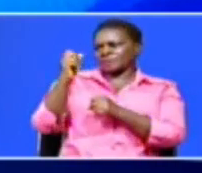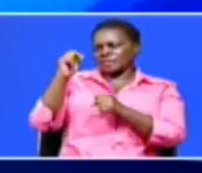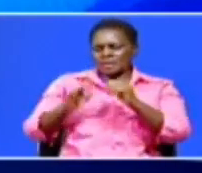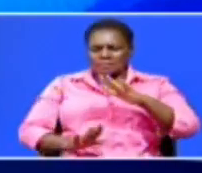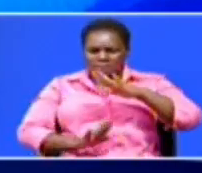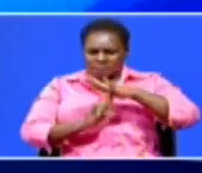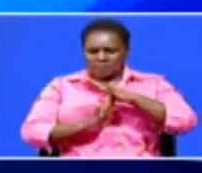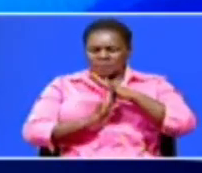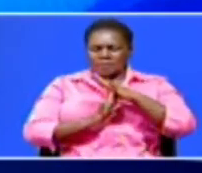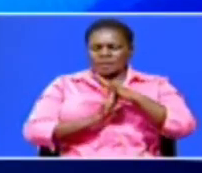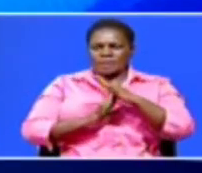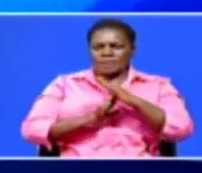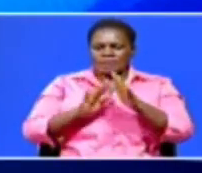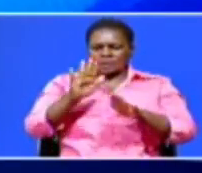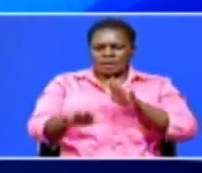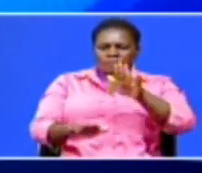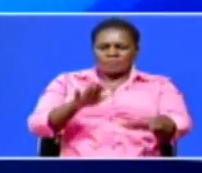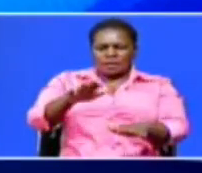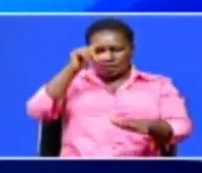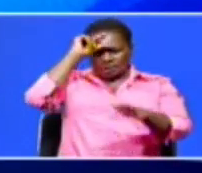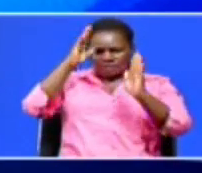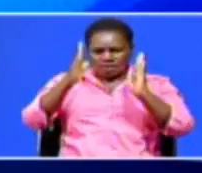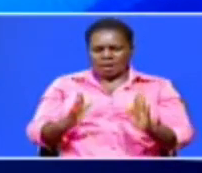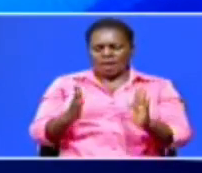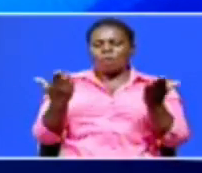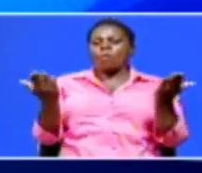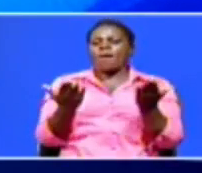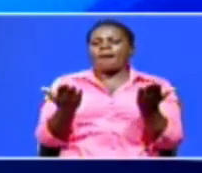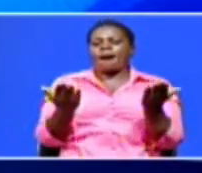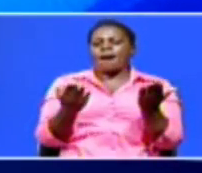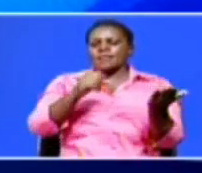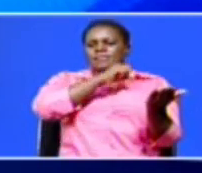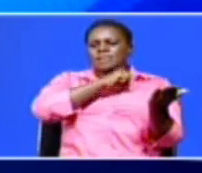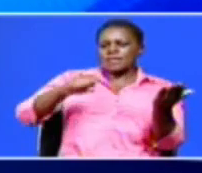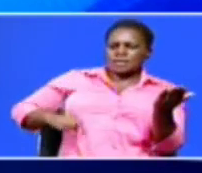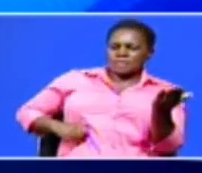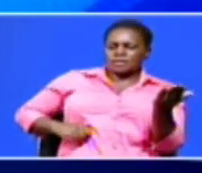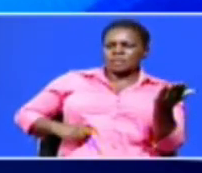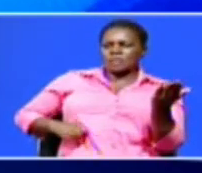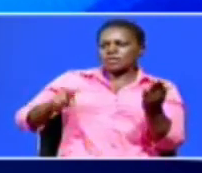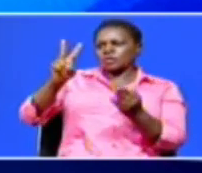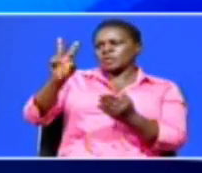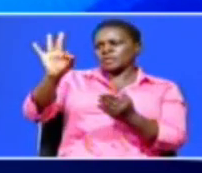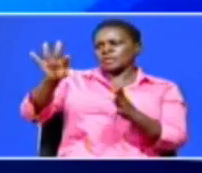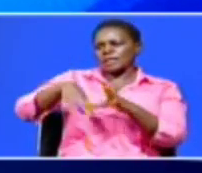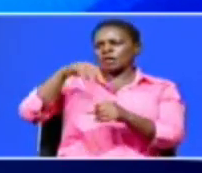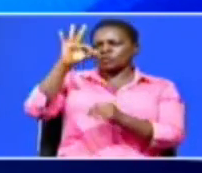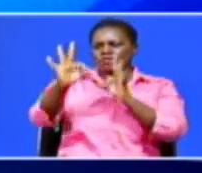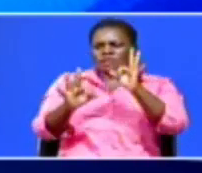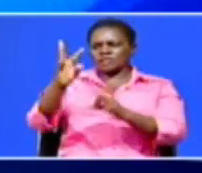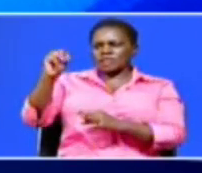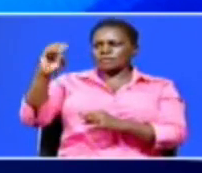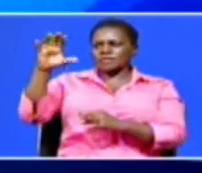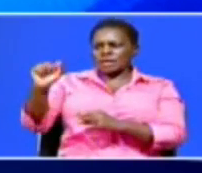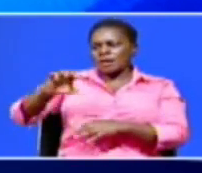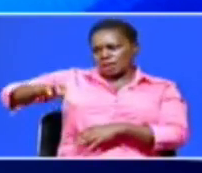MCN prime. Now, the fate of Kirinyaga Governor and Waiguru now lies with the Senate after 23 of the 33 MCAs from